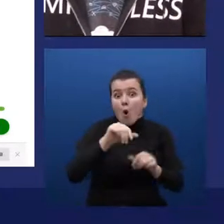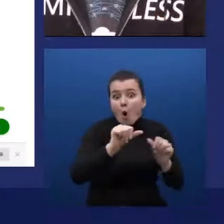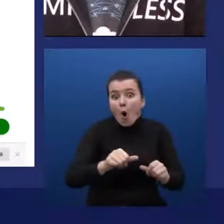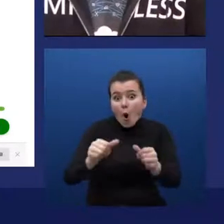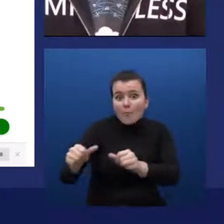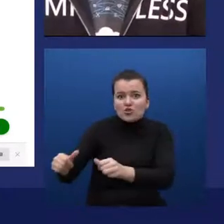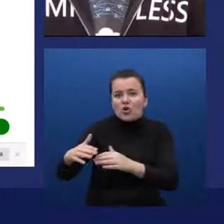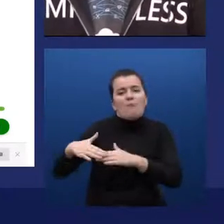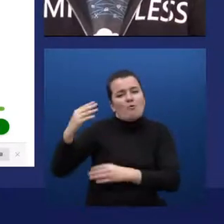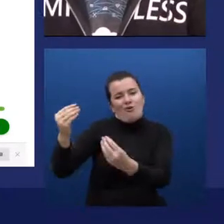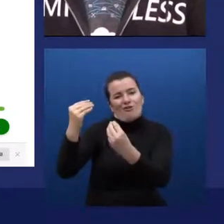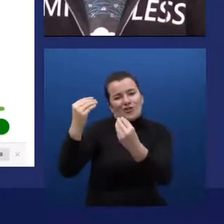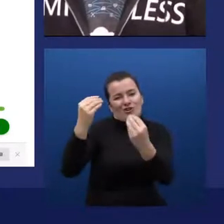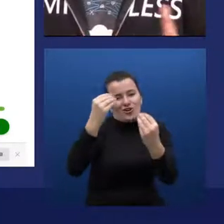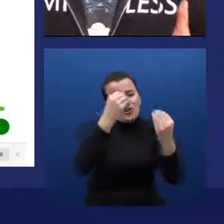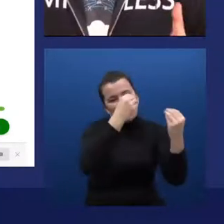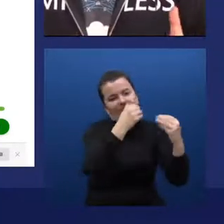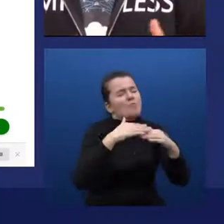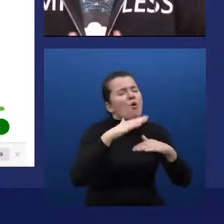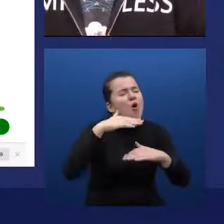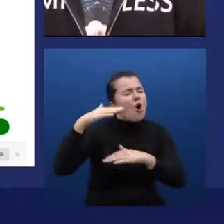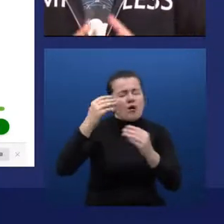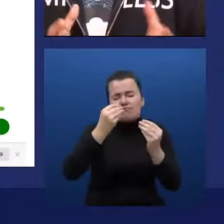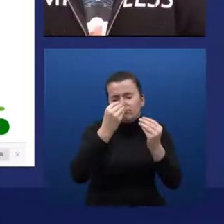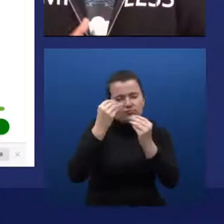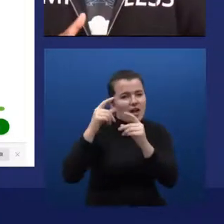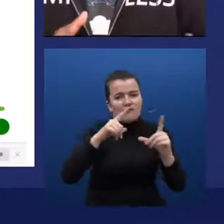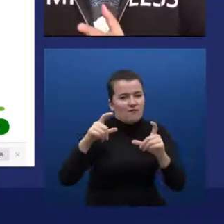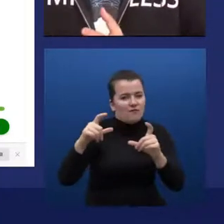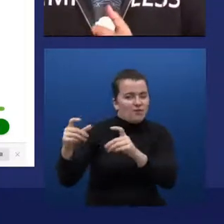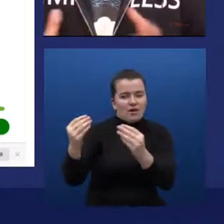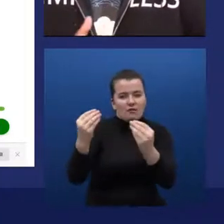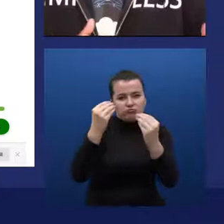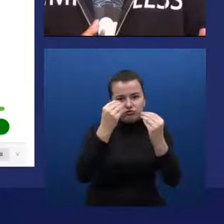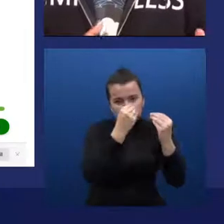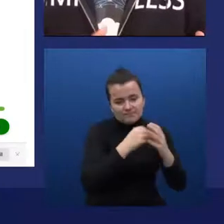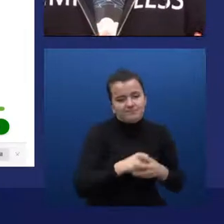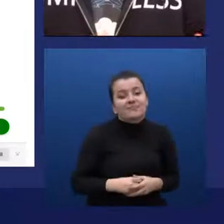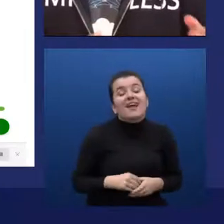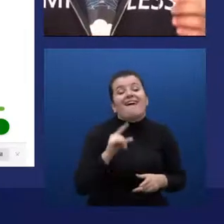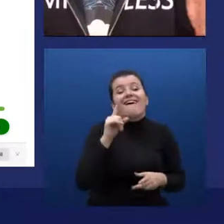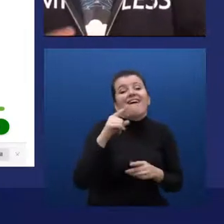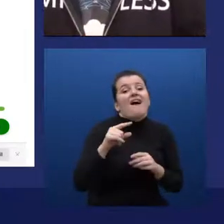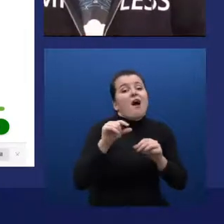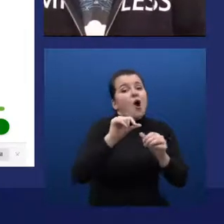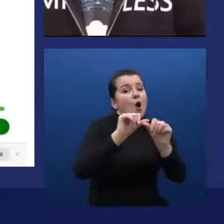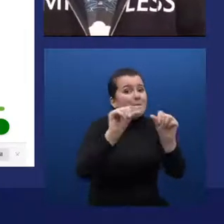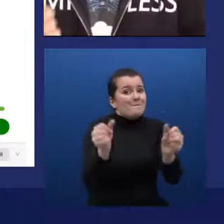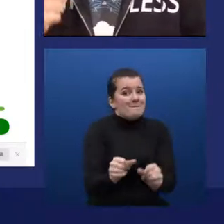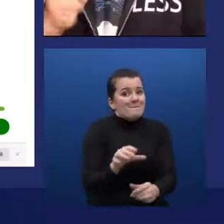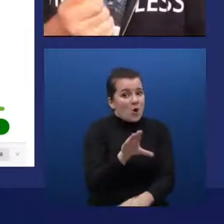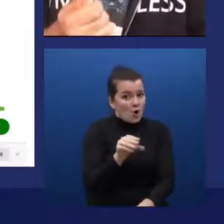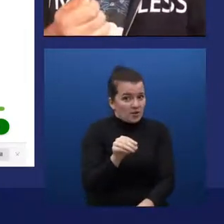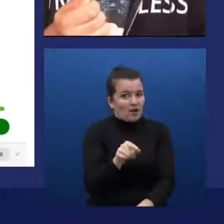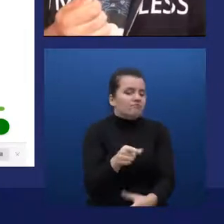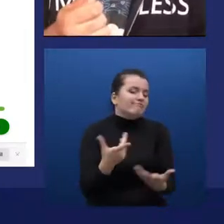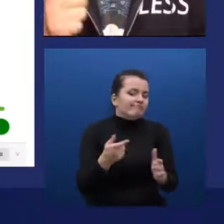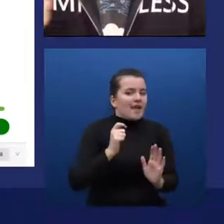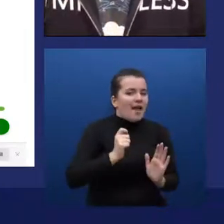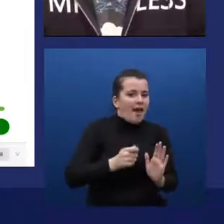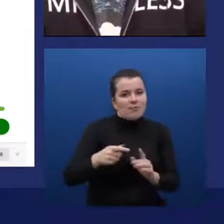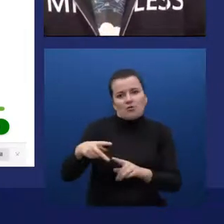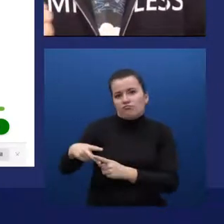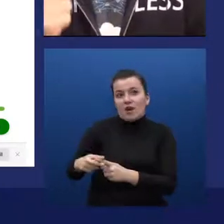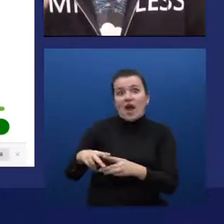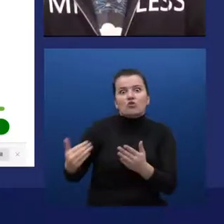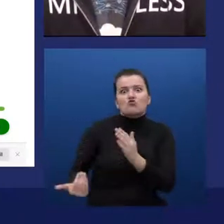to understand what it's looking at. And do know that, you know, if the model can't, you know, if I have a hammer and a wrench and I introduce a screwdriver